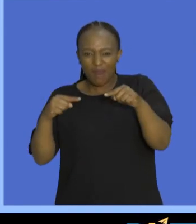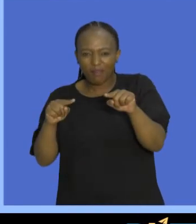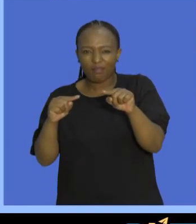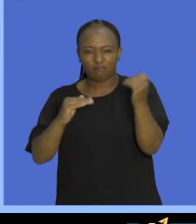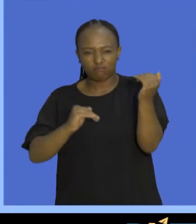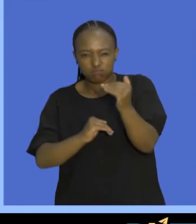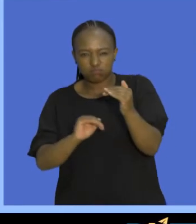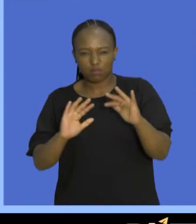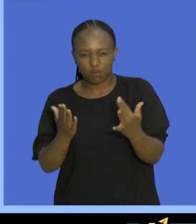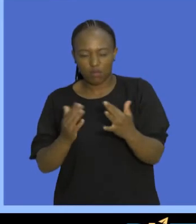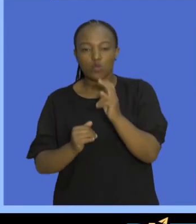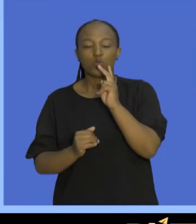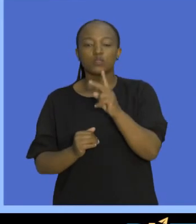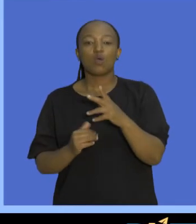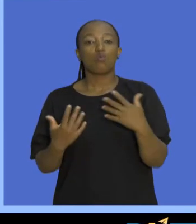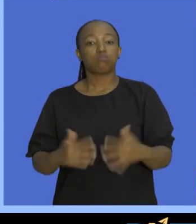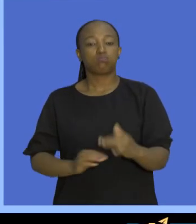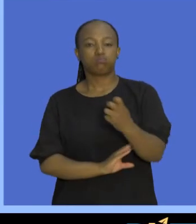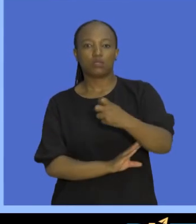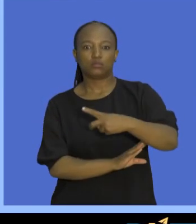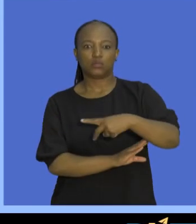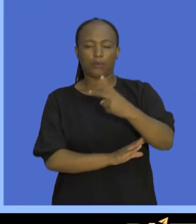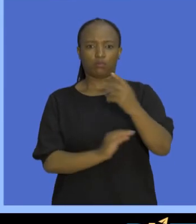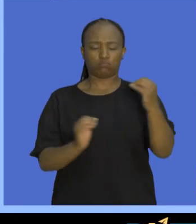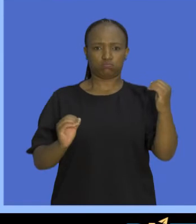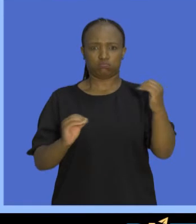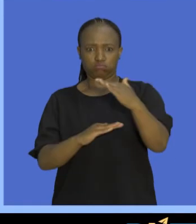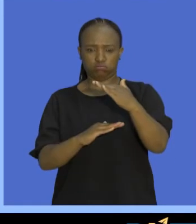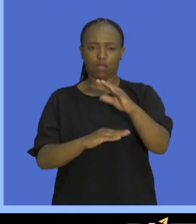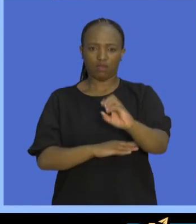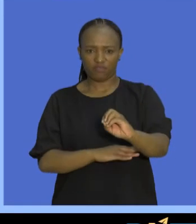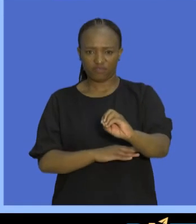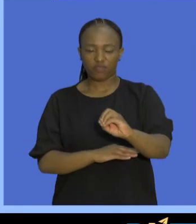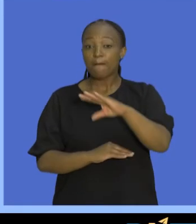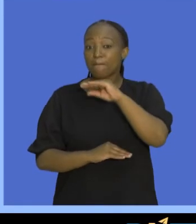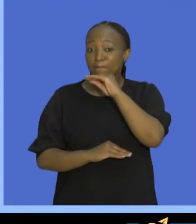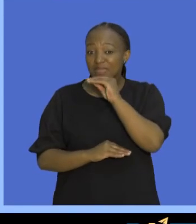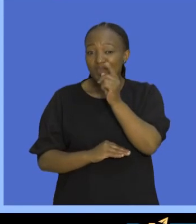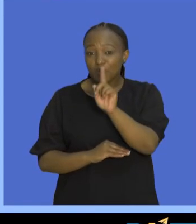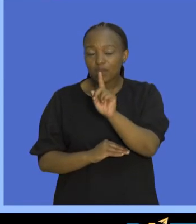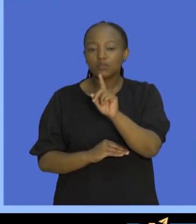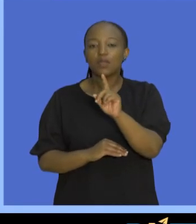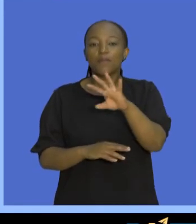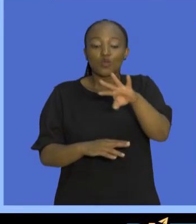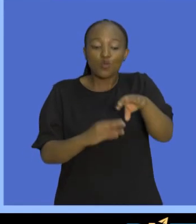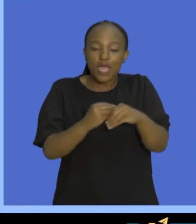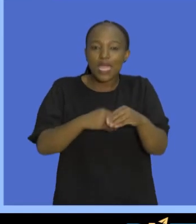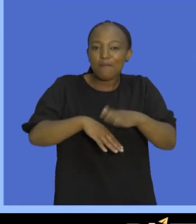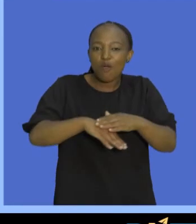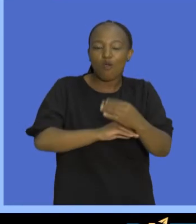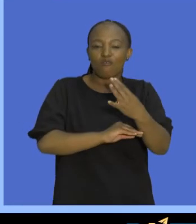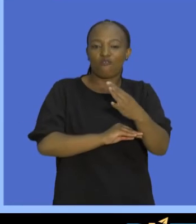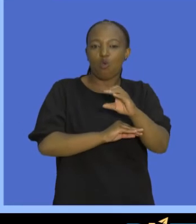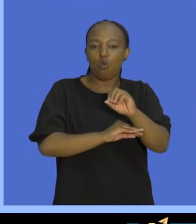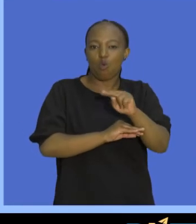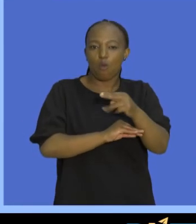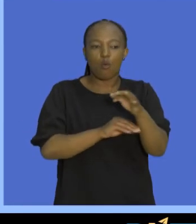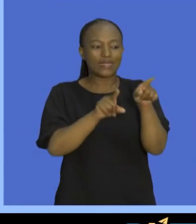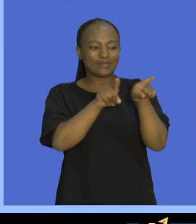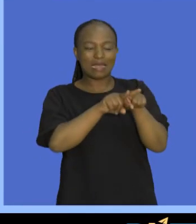in parallel? You realize that the current doubles. What does that mean? It says to us that adding the other 4